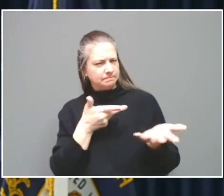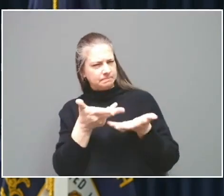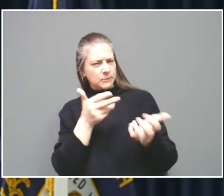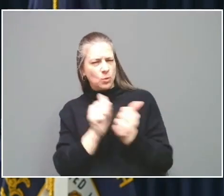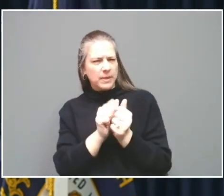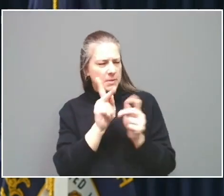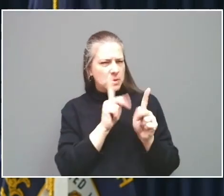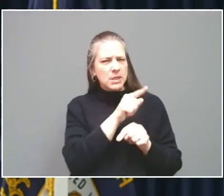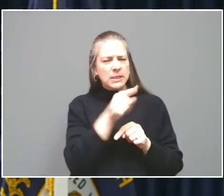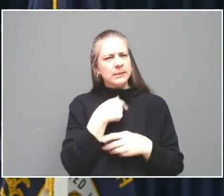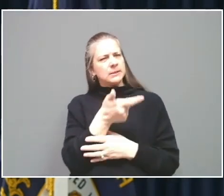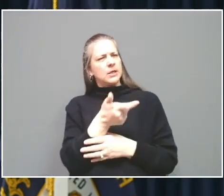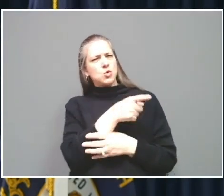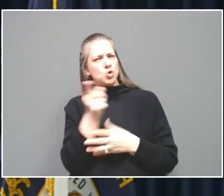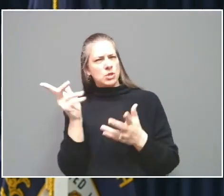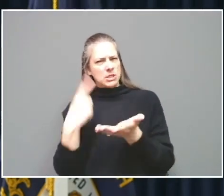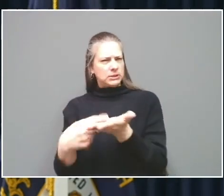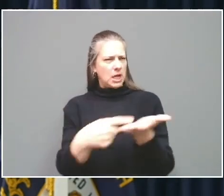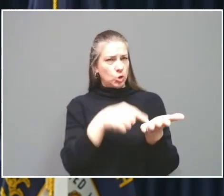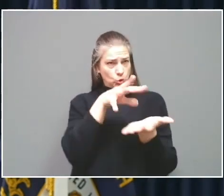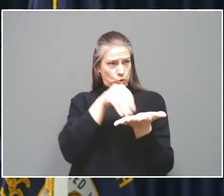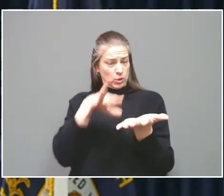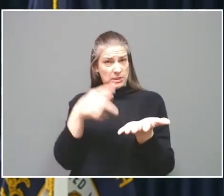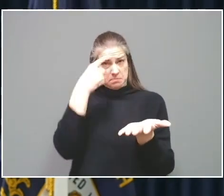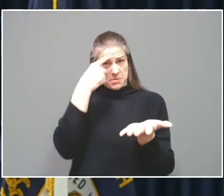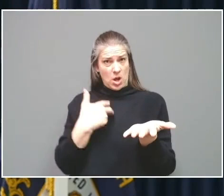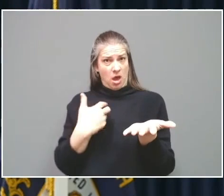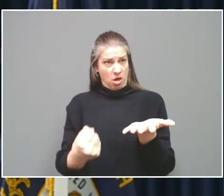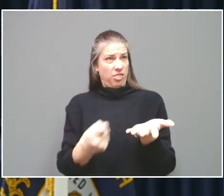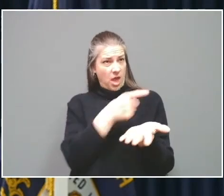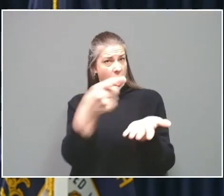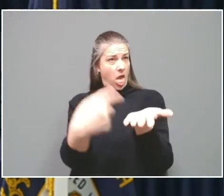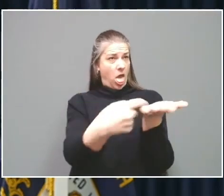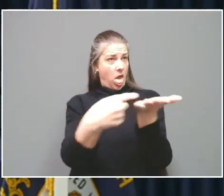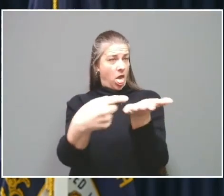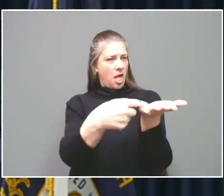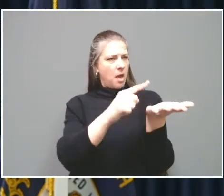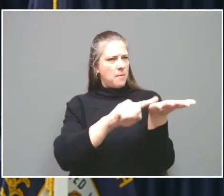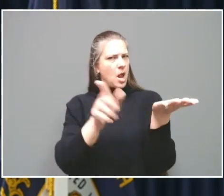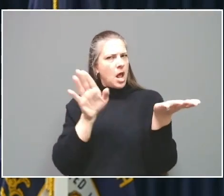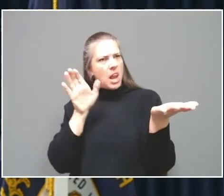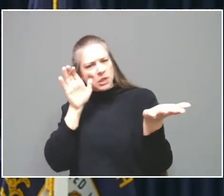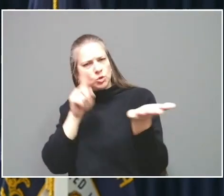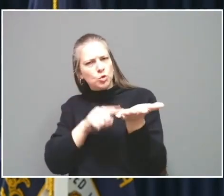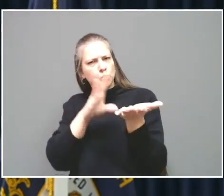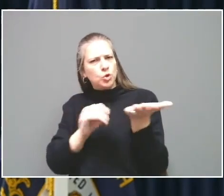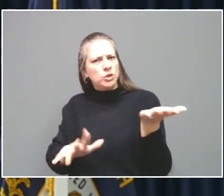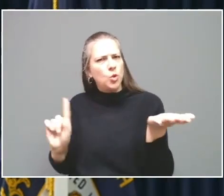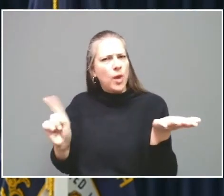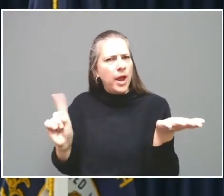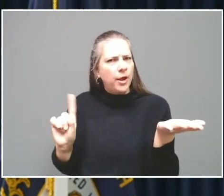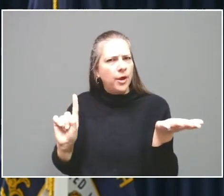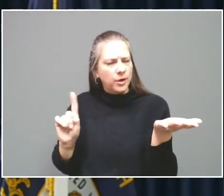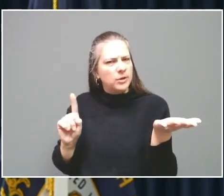about student mental health, but they weren't listening to our students. So I set out to change that. And the Team Kentucky